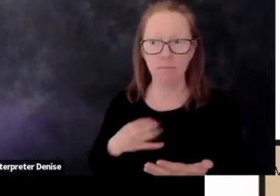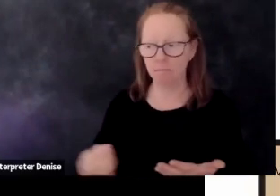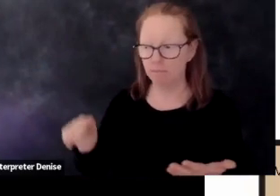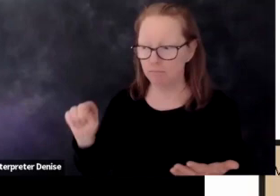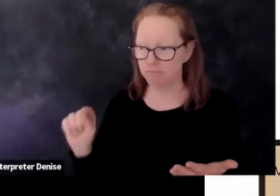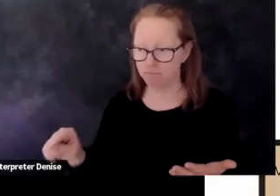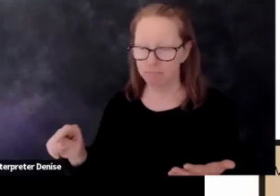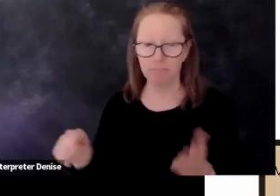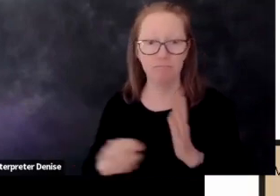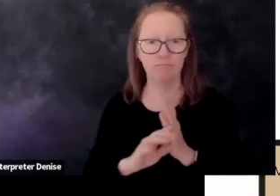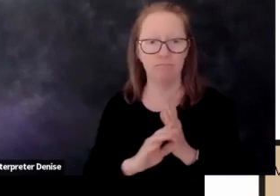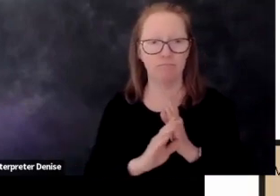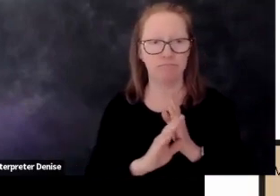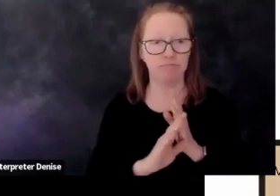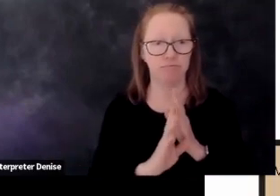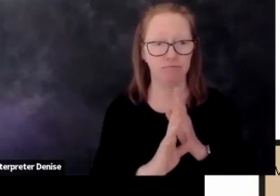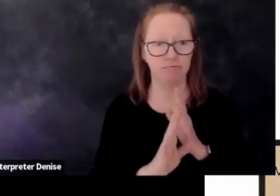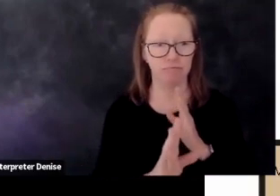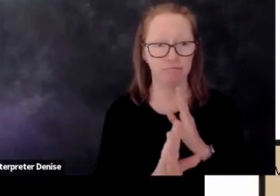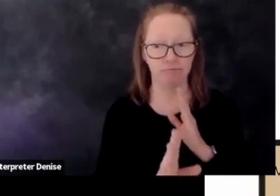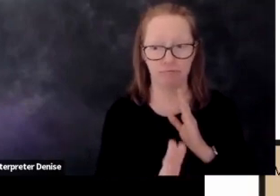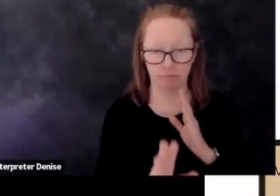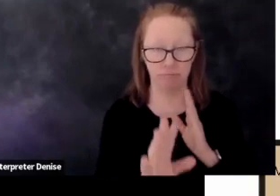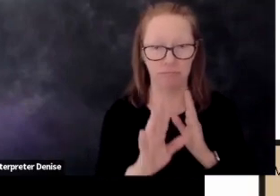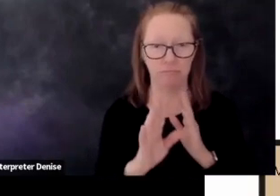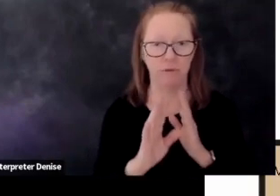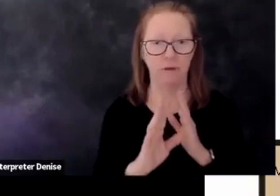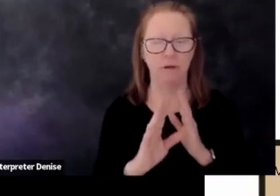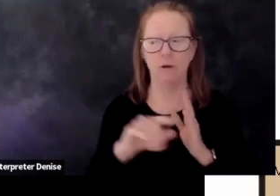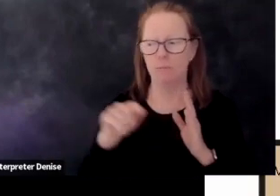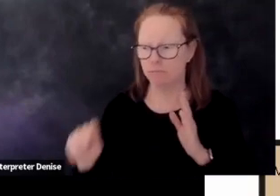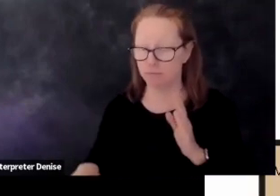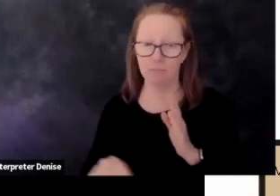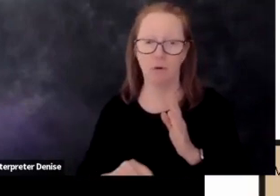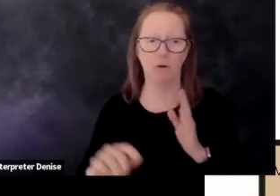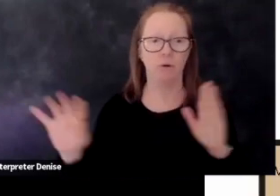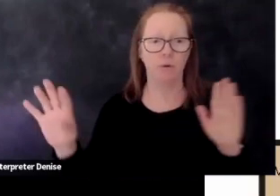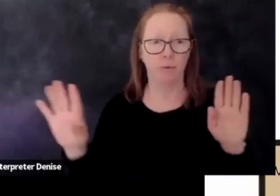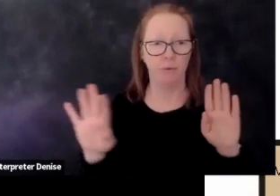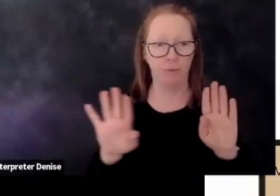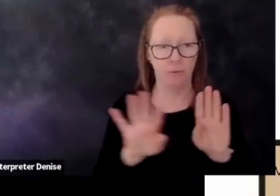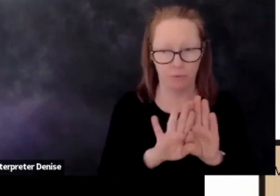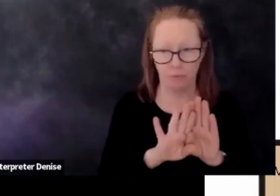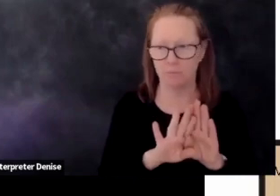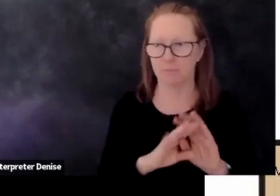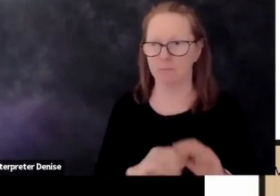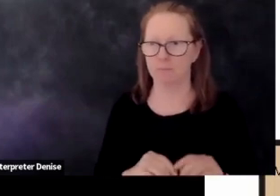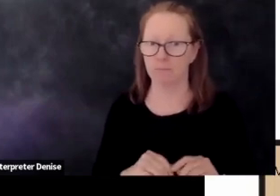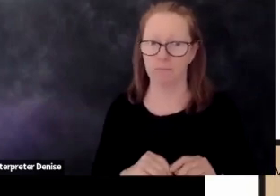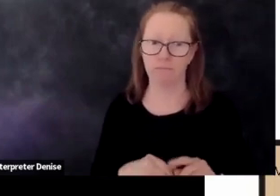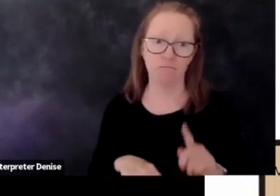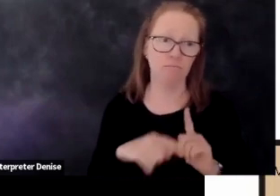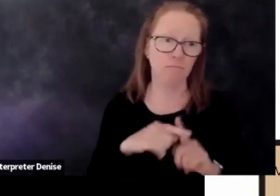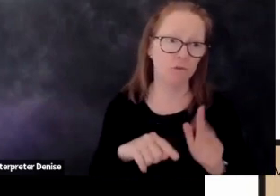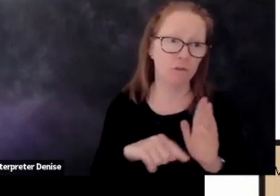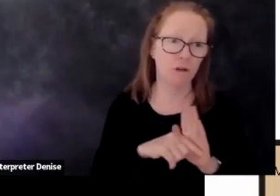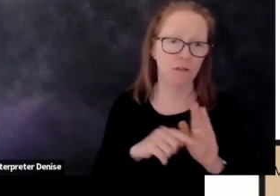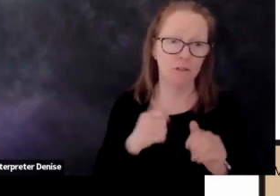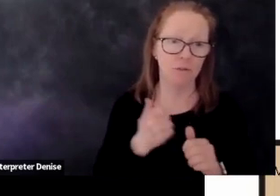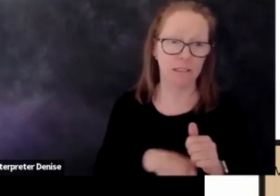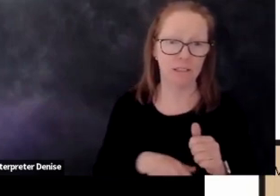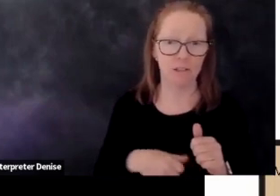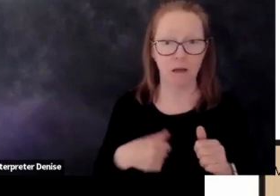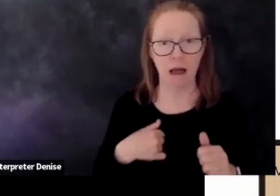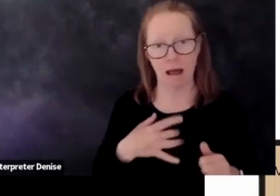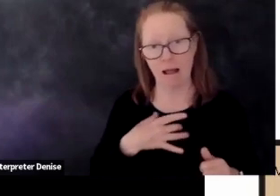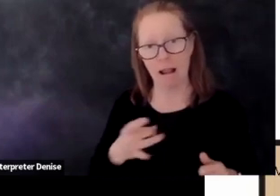and close those curtains. So there are pros and cons to each. And frankly, I like the idea of adding at least a basketball